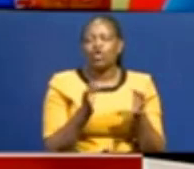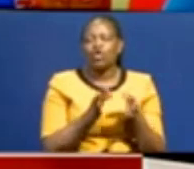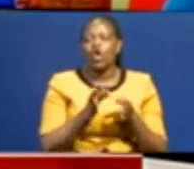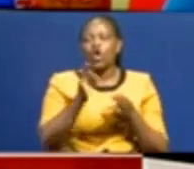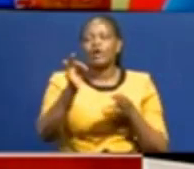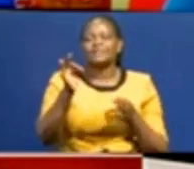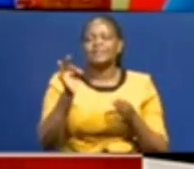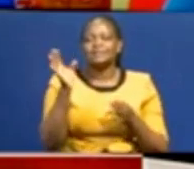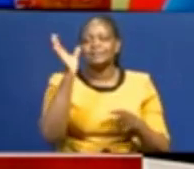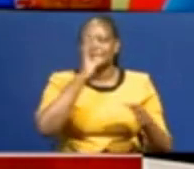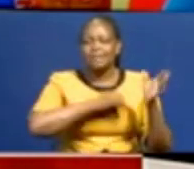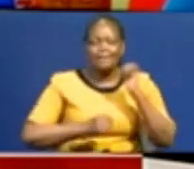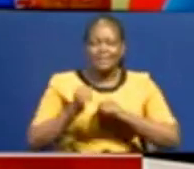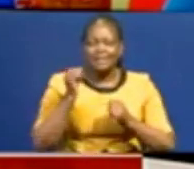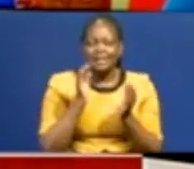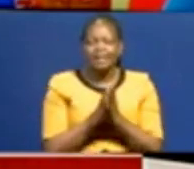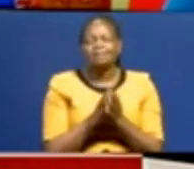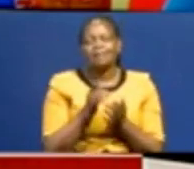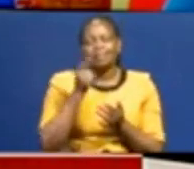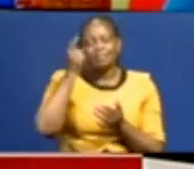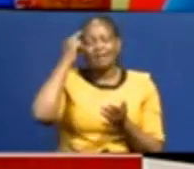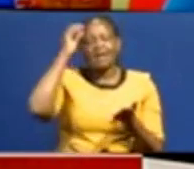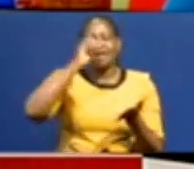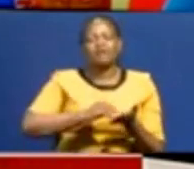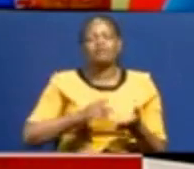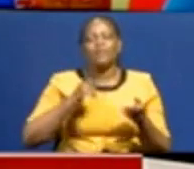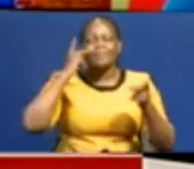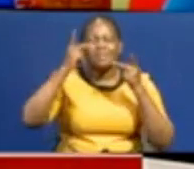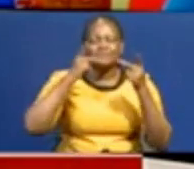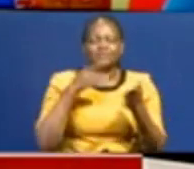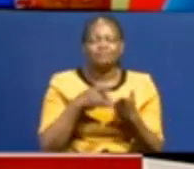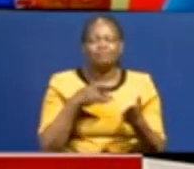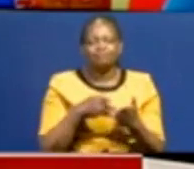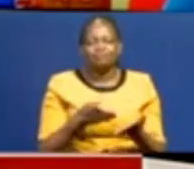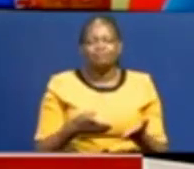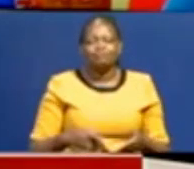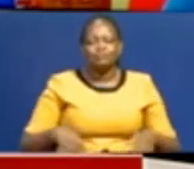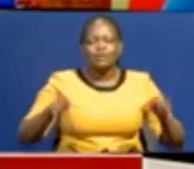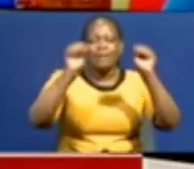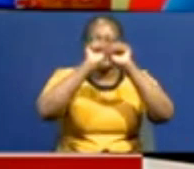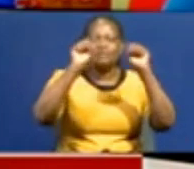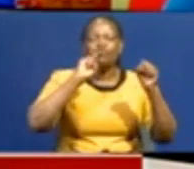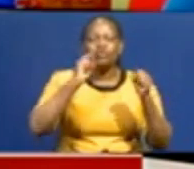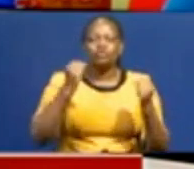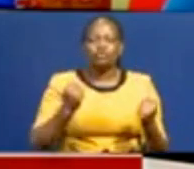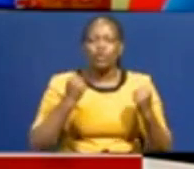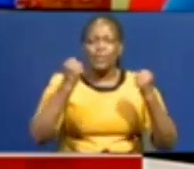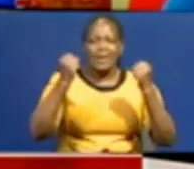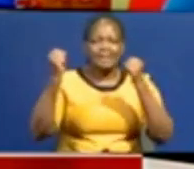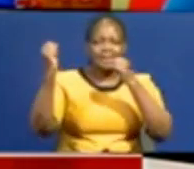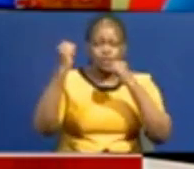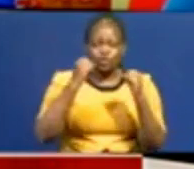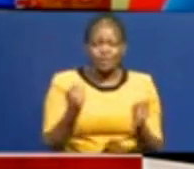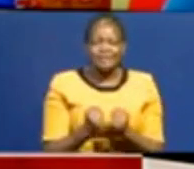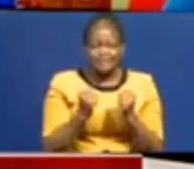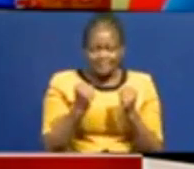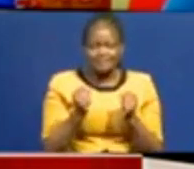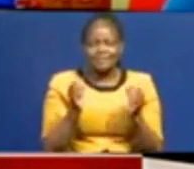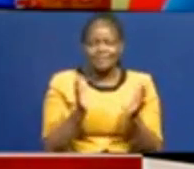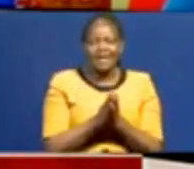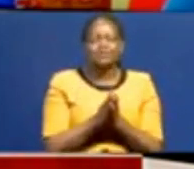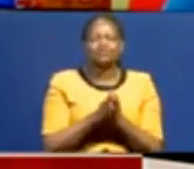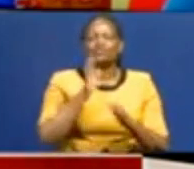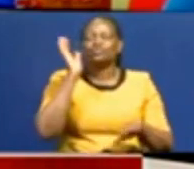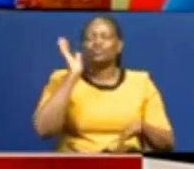long-standing assumptions and a rethink of perceived barriers. The president called for bold and strategic as well as